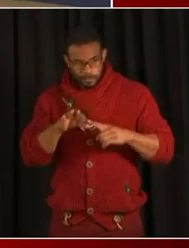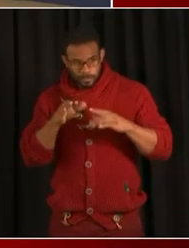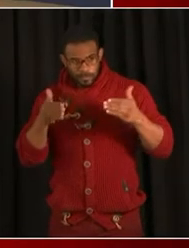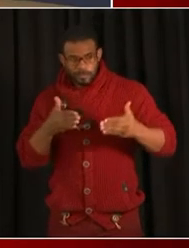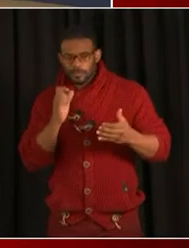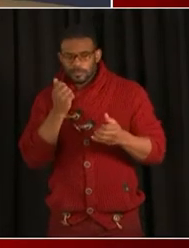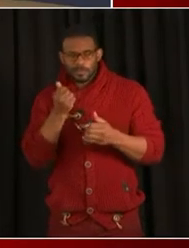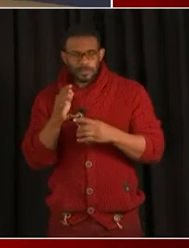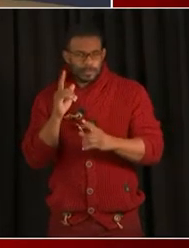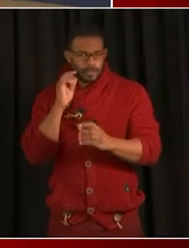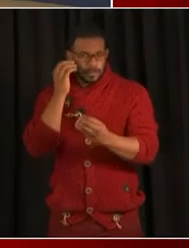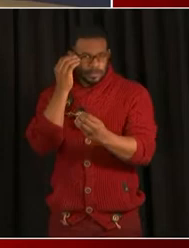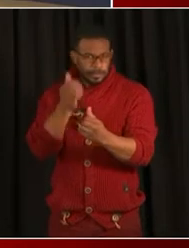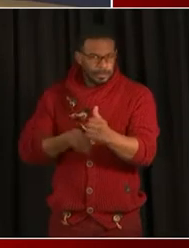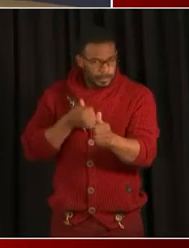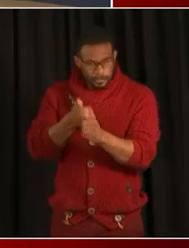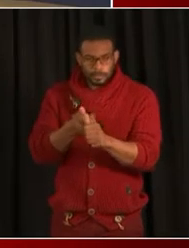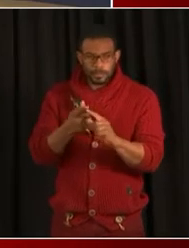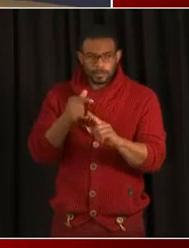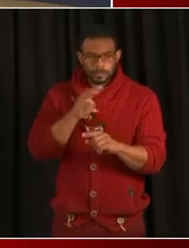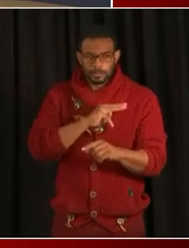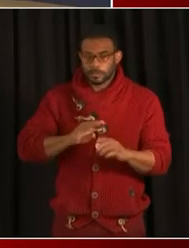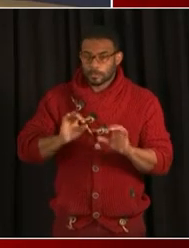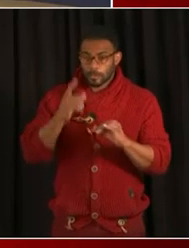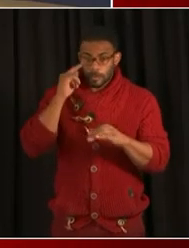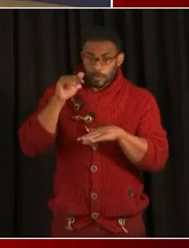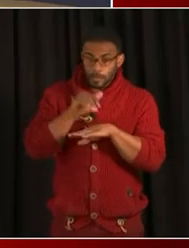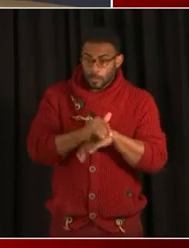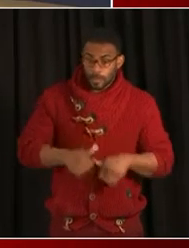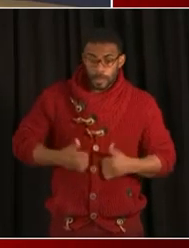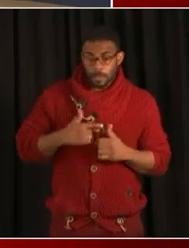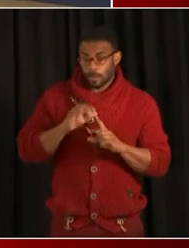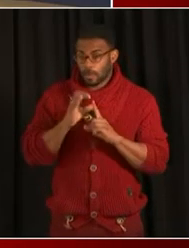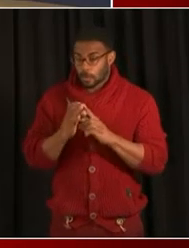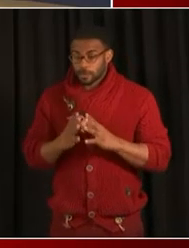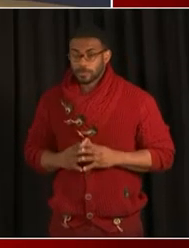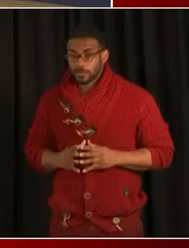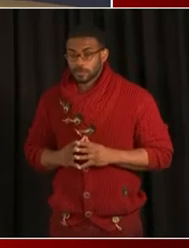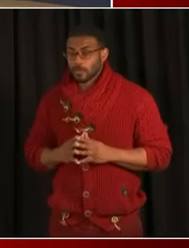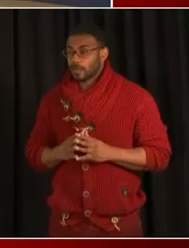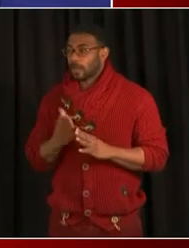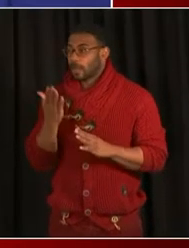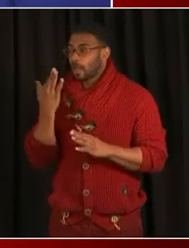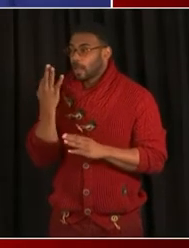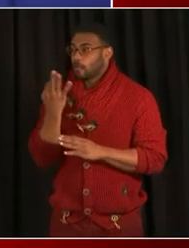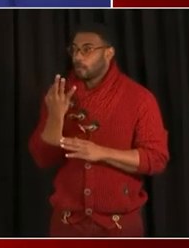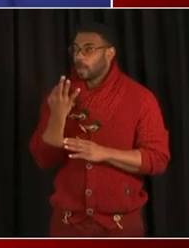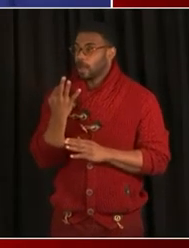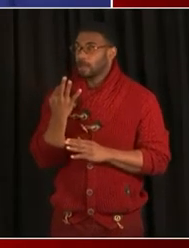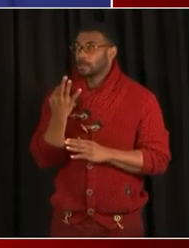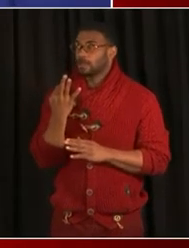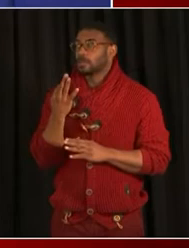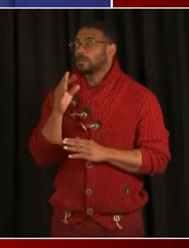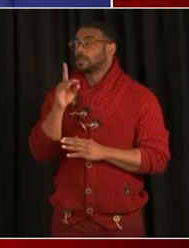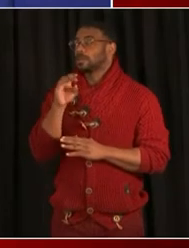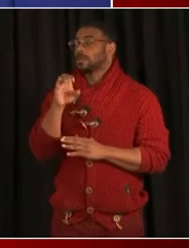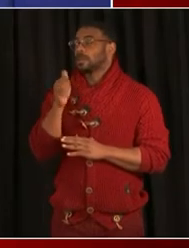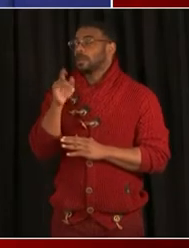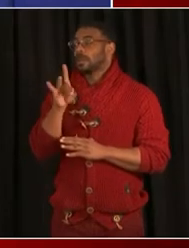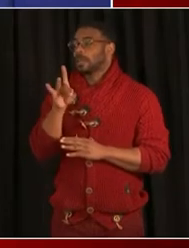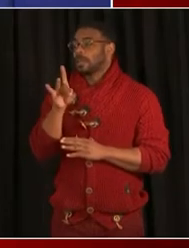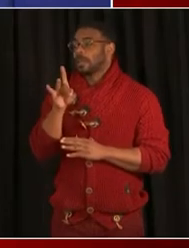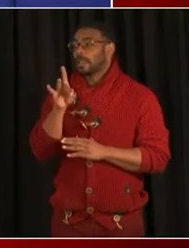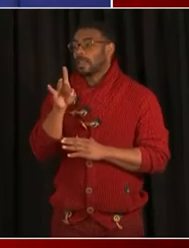well. Just a couple of updates from the Mayor's Office of Nightlife and Culture. Last Friday on December